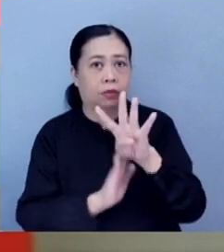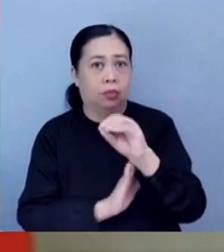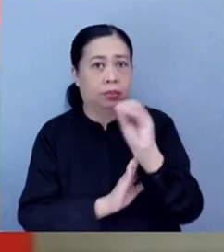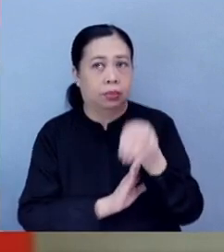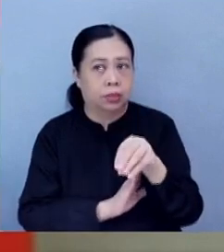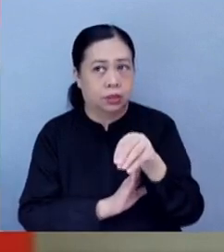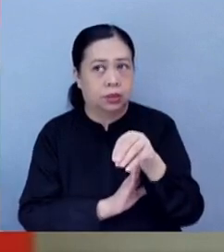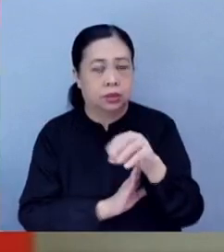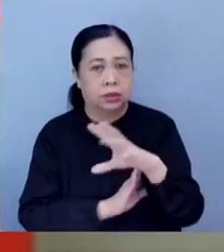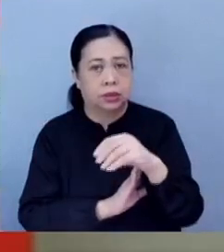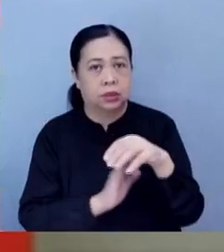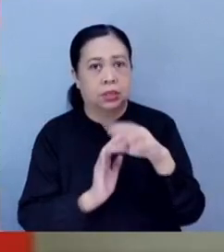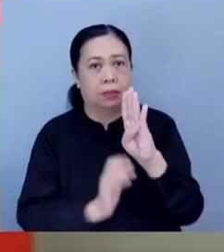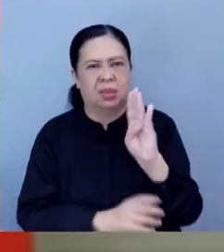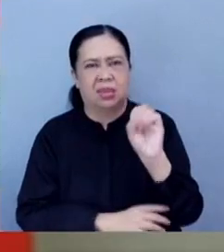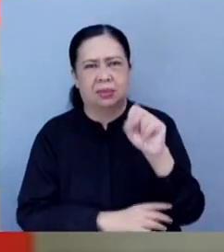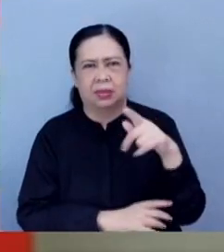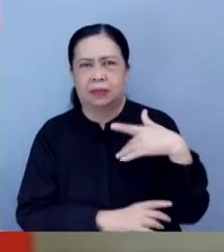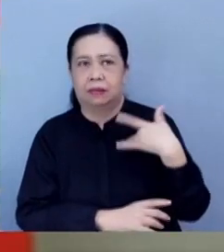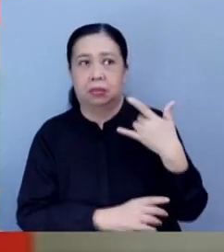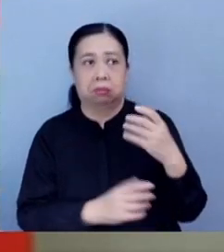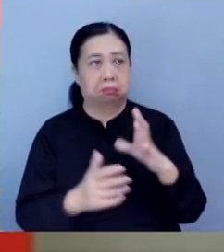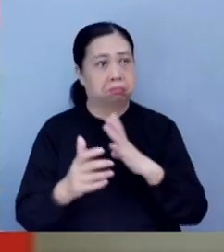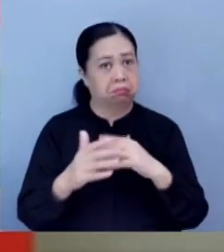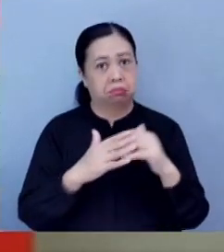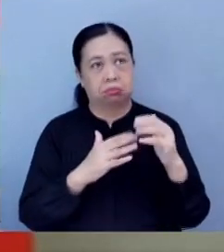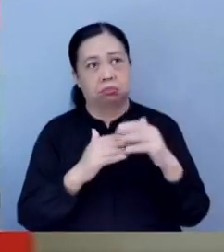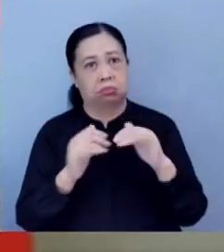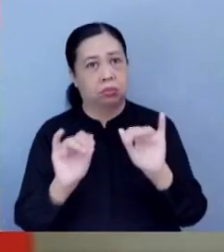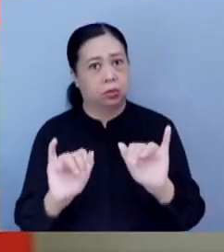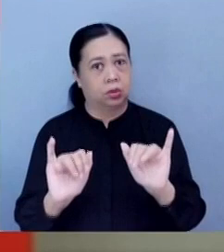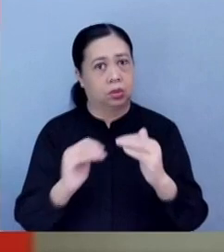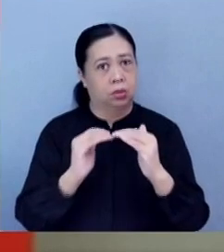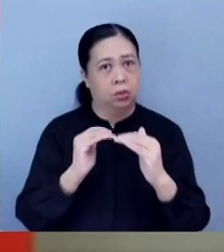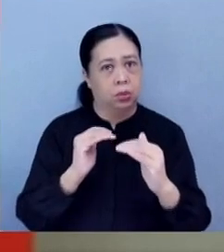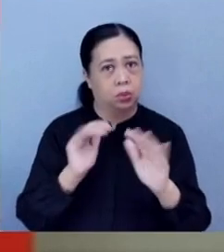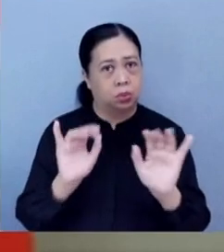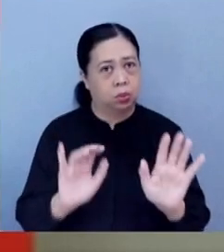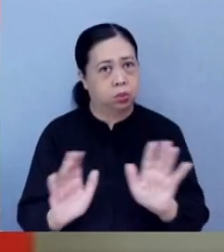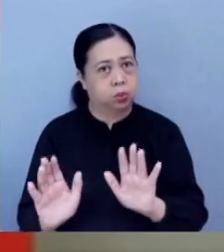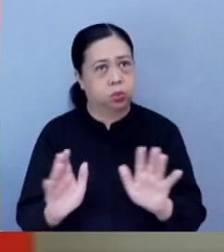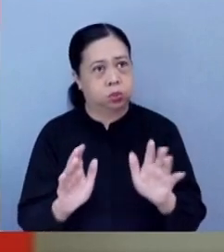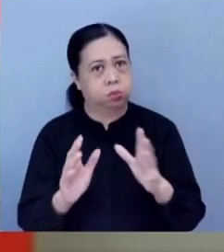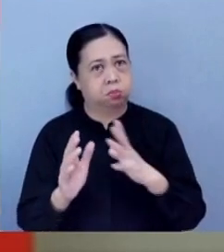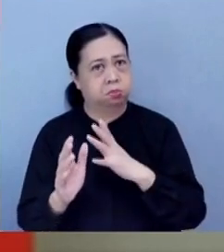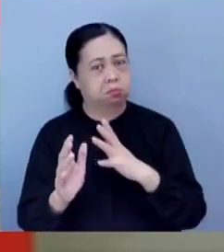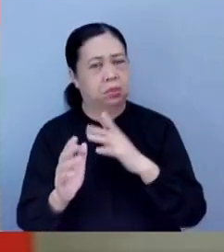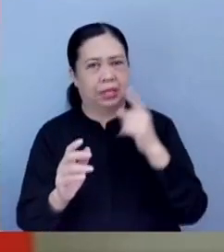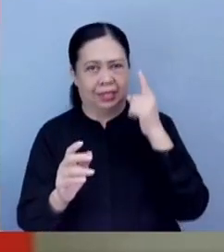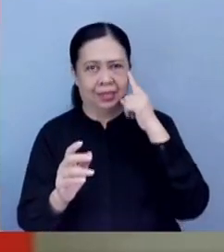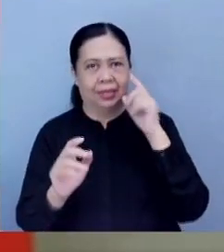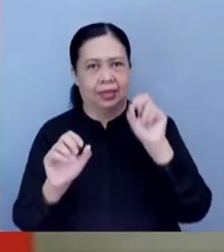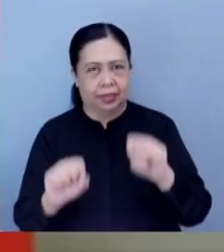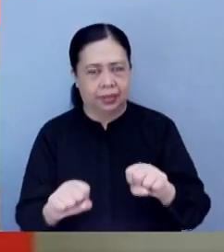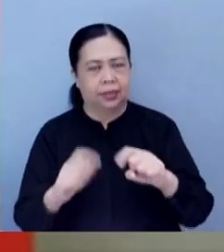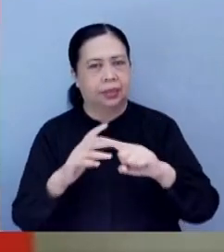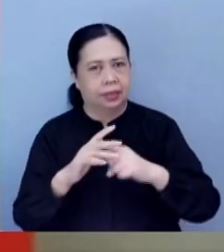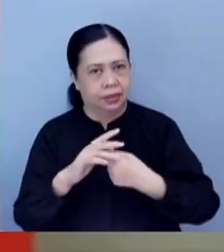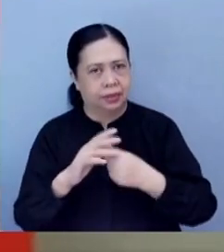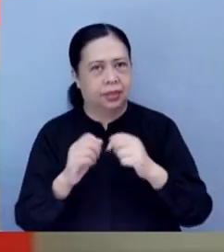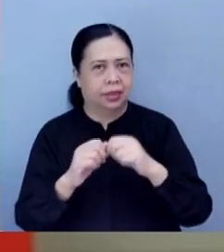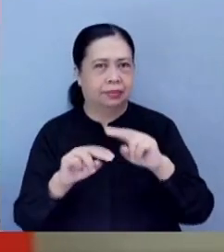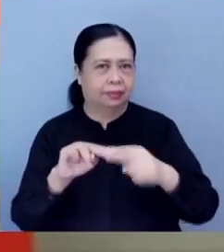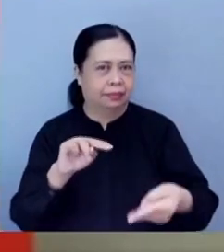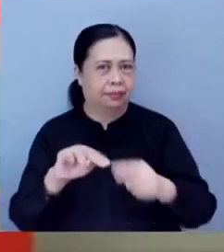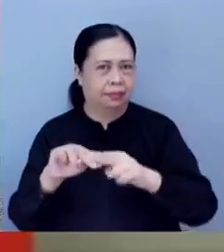and BSP feels a bit more comfortable that it stays there and it's more well-entrenched, then I think they can start cutting. So for